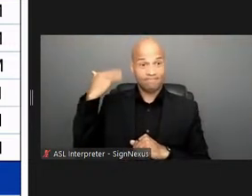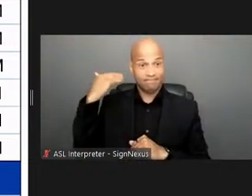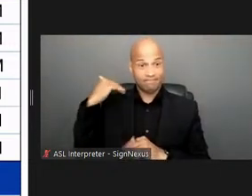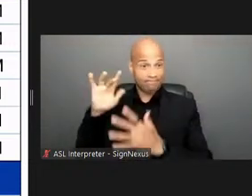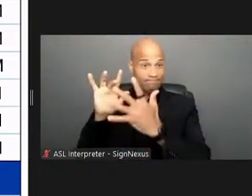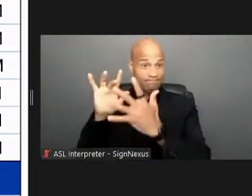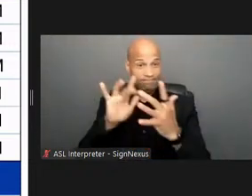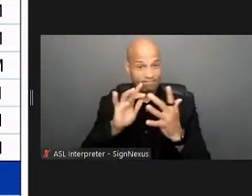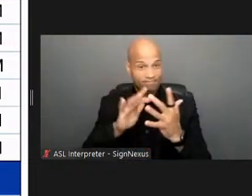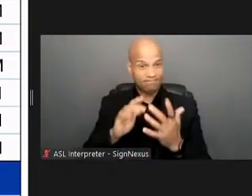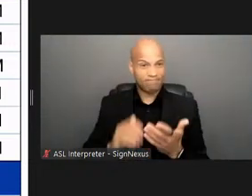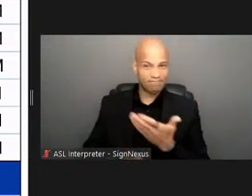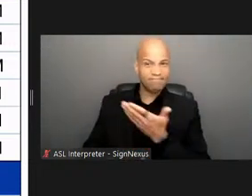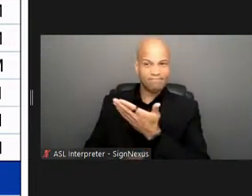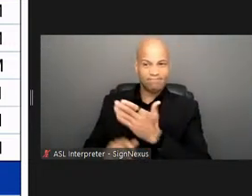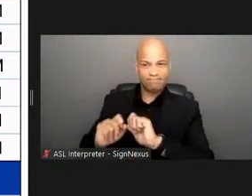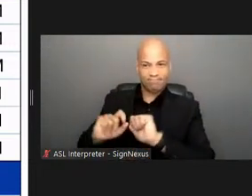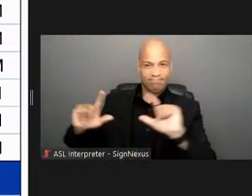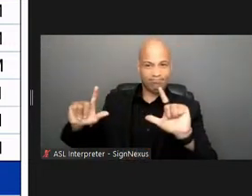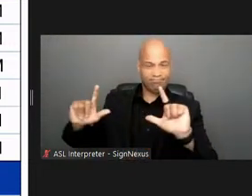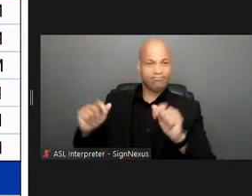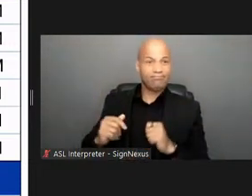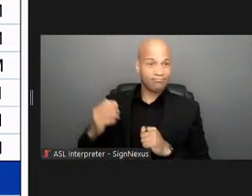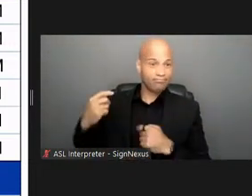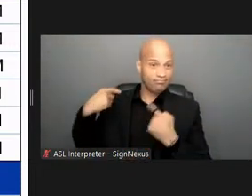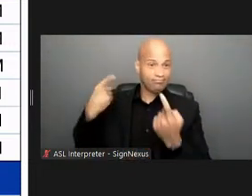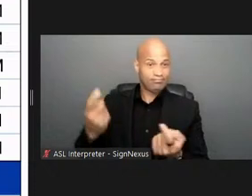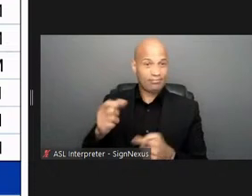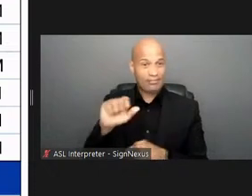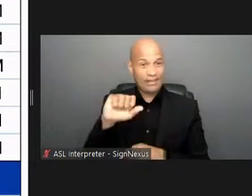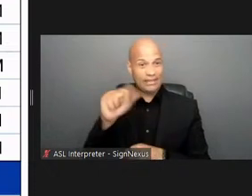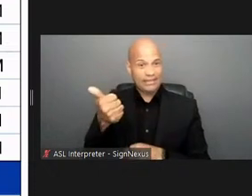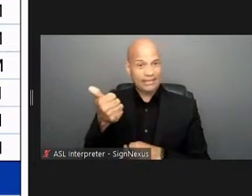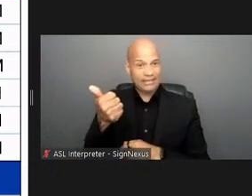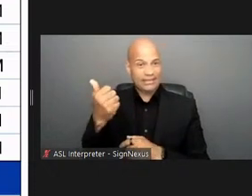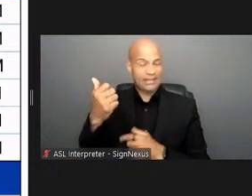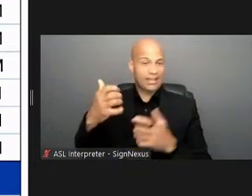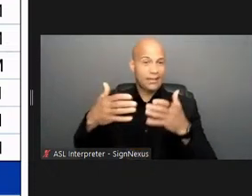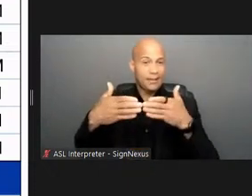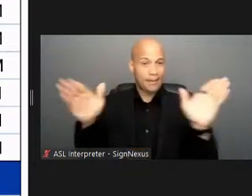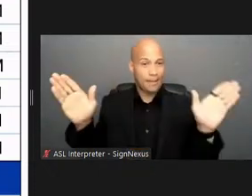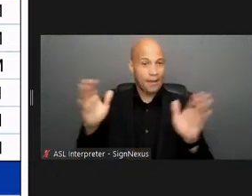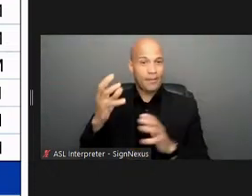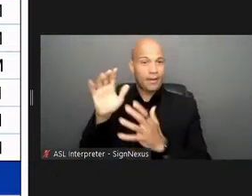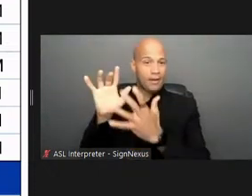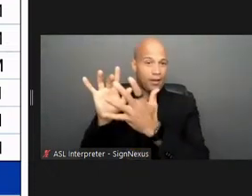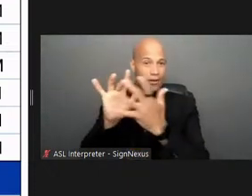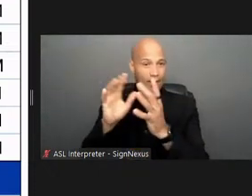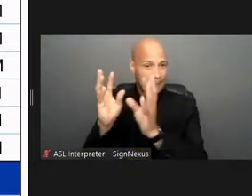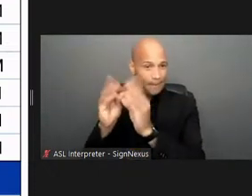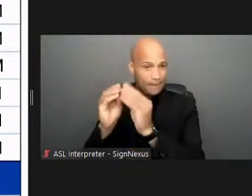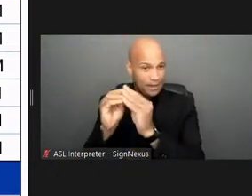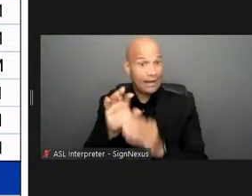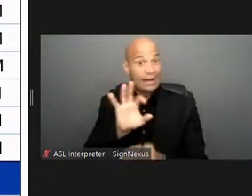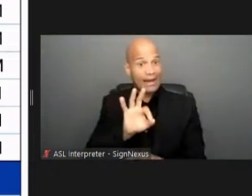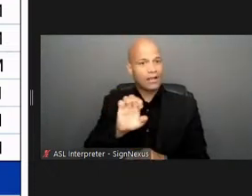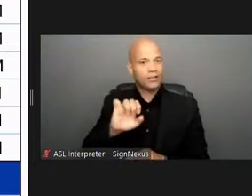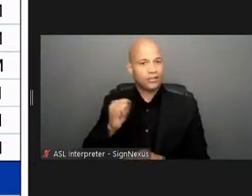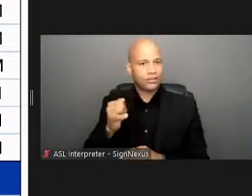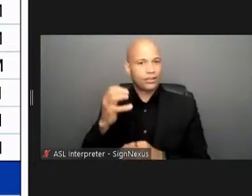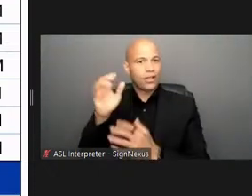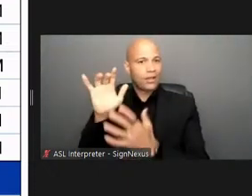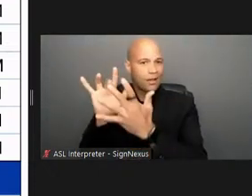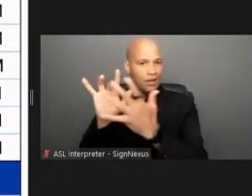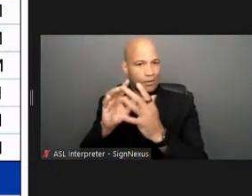during that period we held 10 virtual public Outreach meetings as well as nine environmental justice Outreach meetings we had three